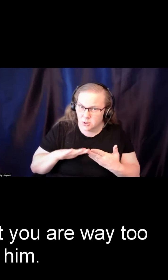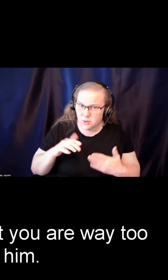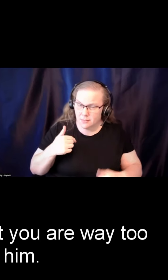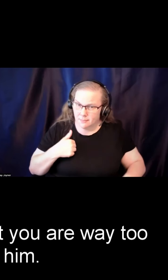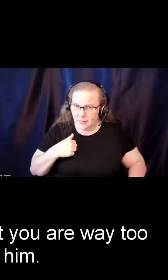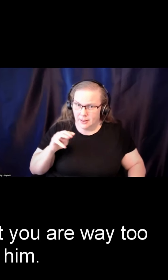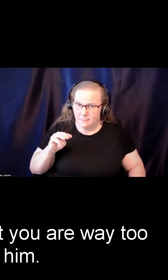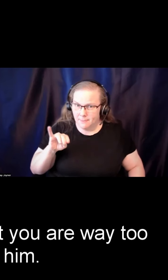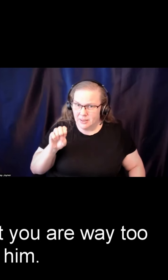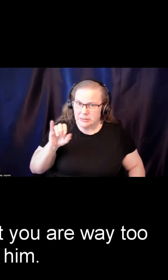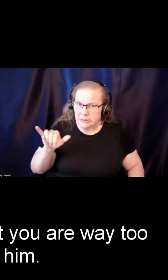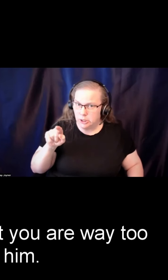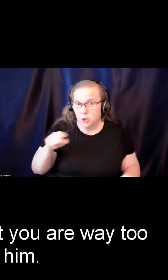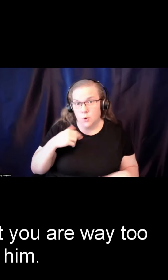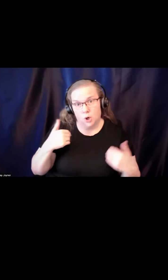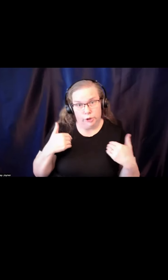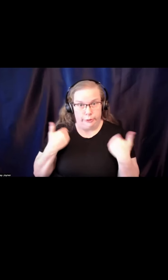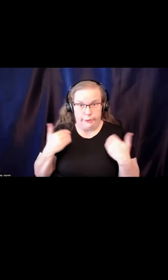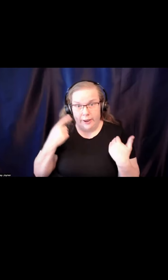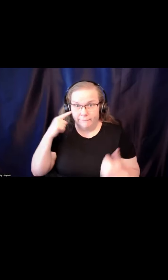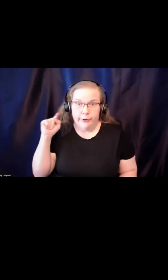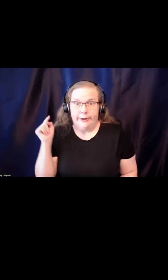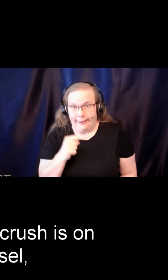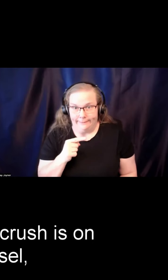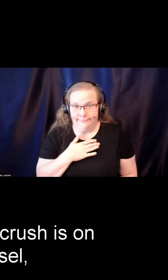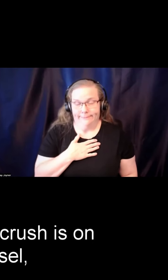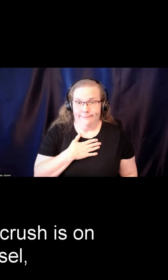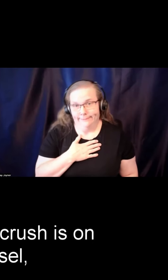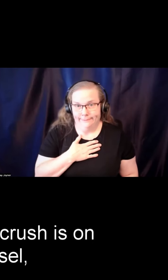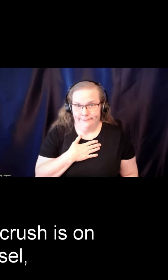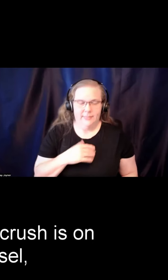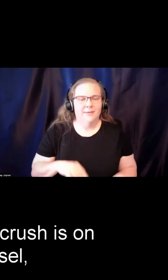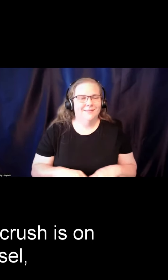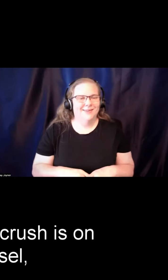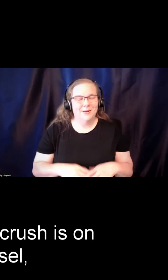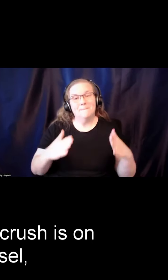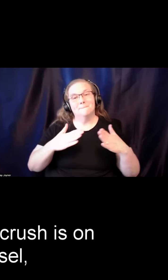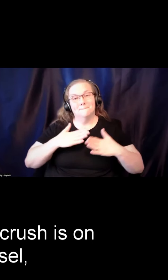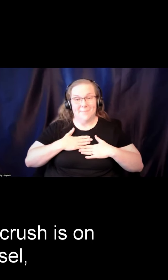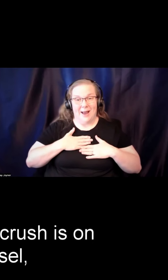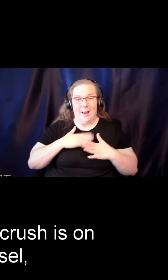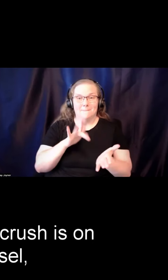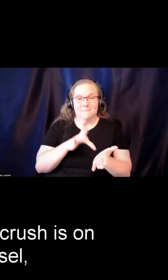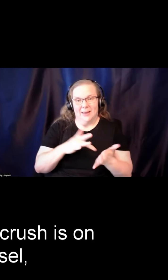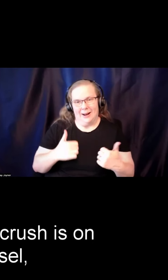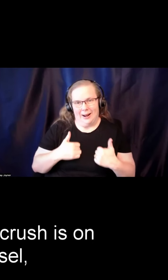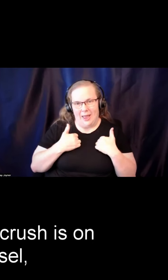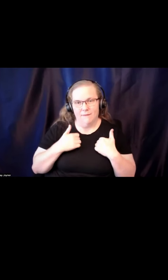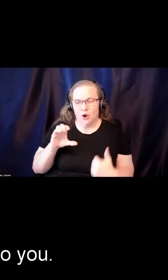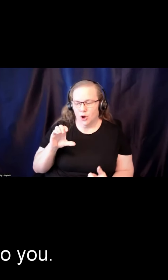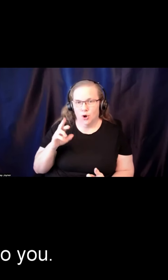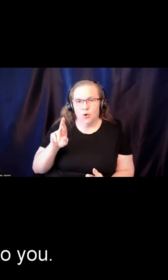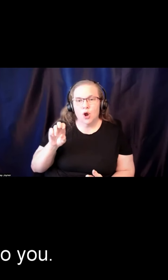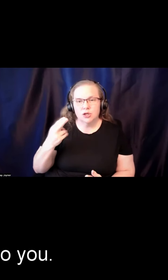missy, but you are way too young for him." Well, my midlife crush is on Ted